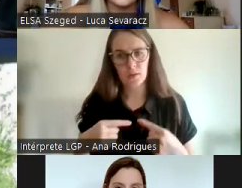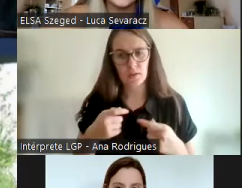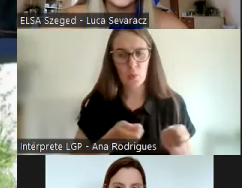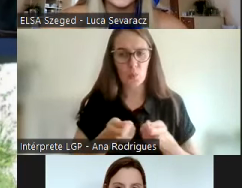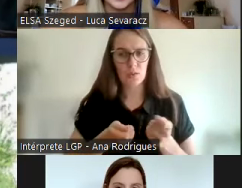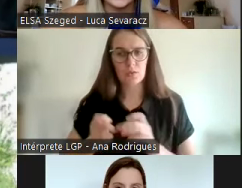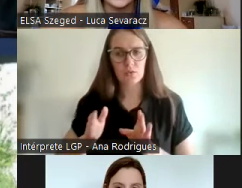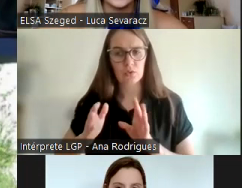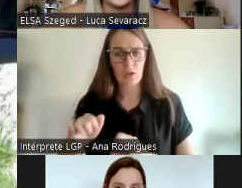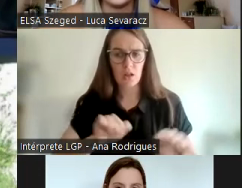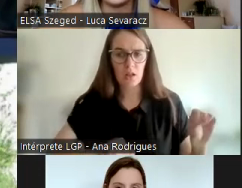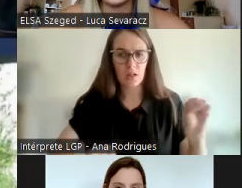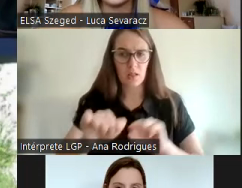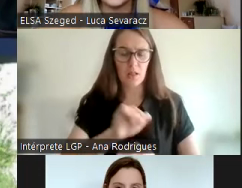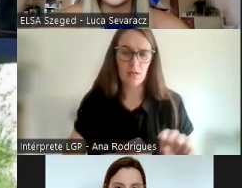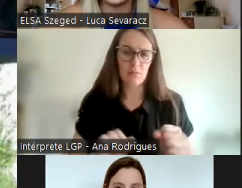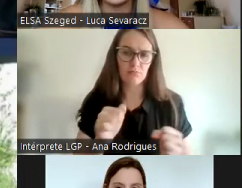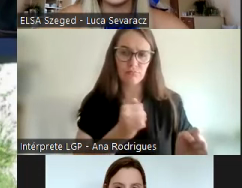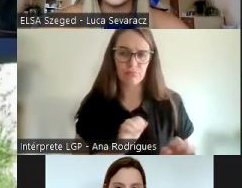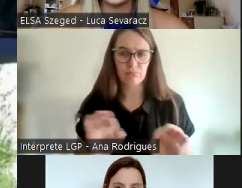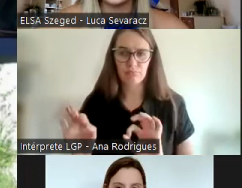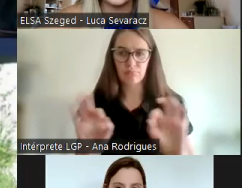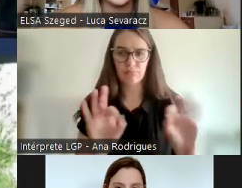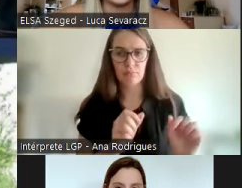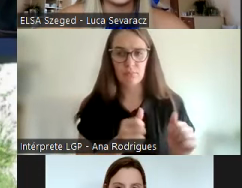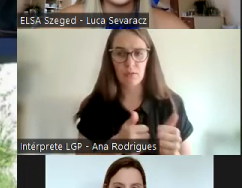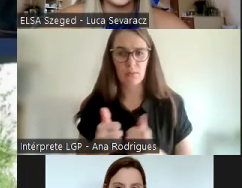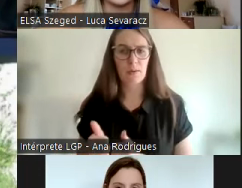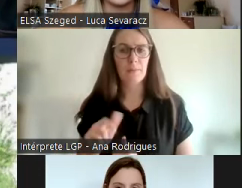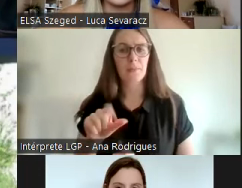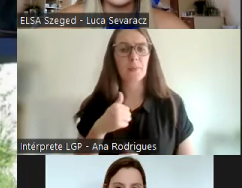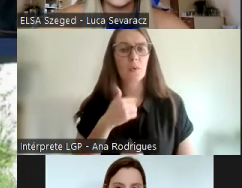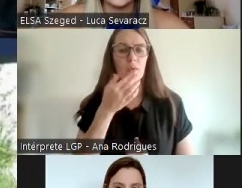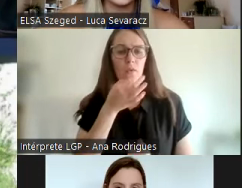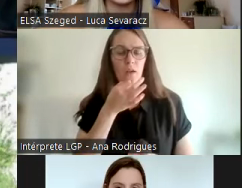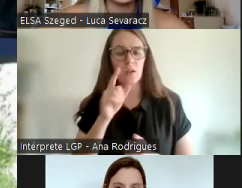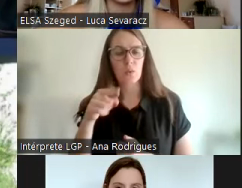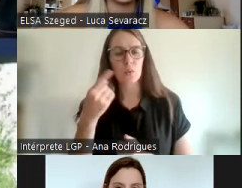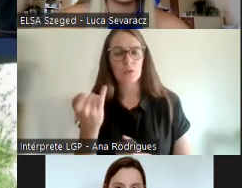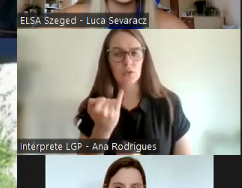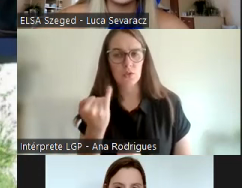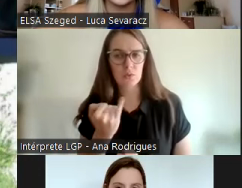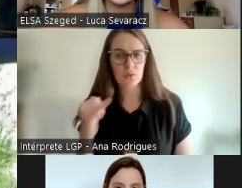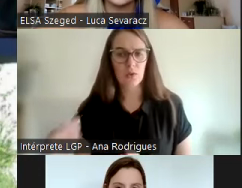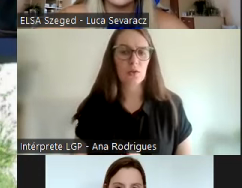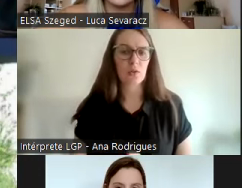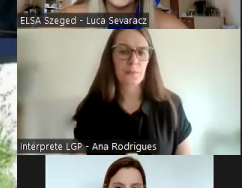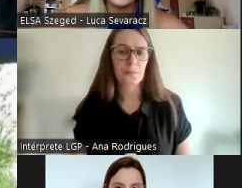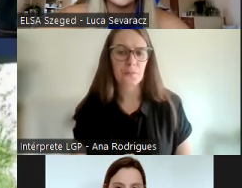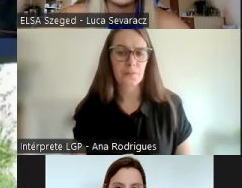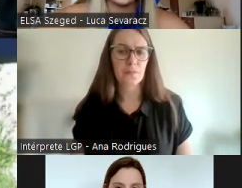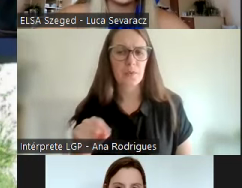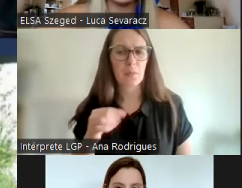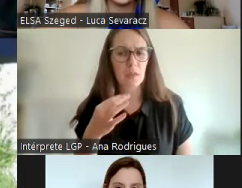cleanup actions in Szeged. We organized a call for action event together to celebrate Earth